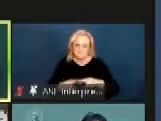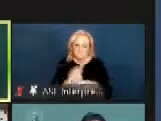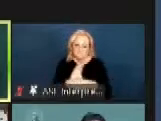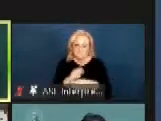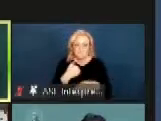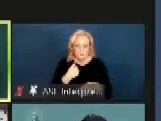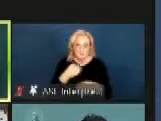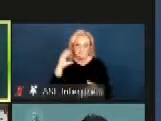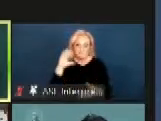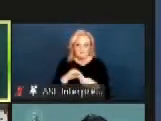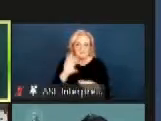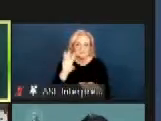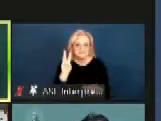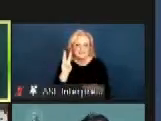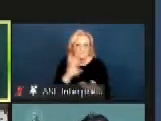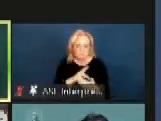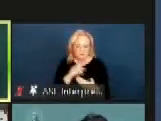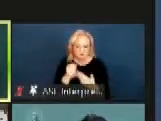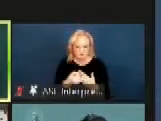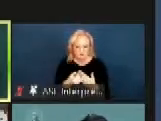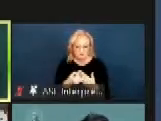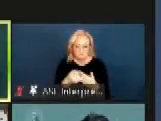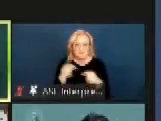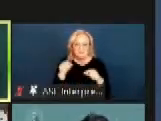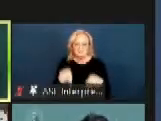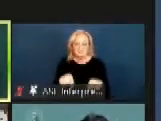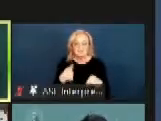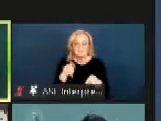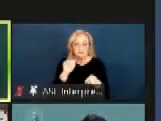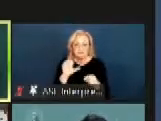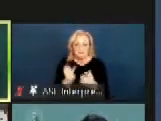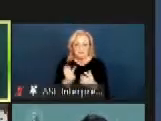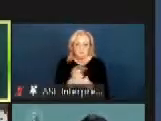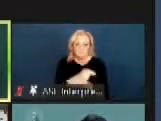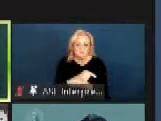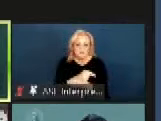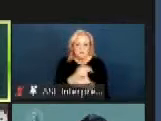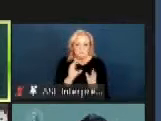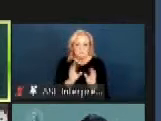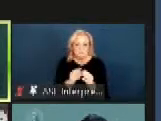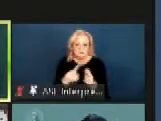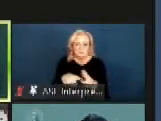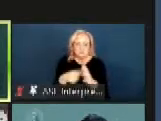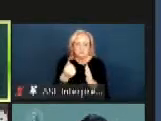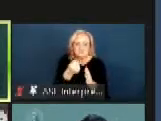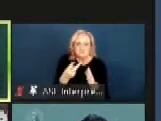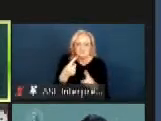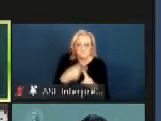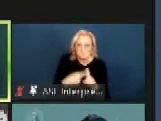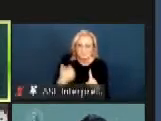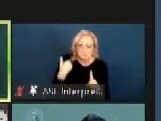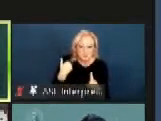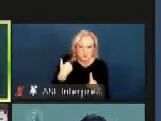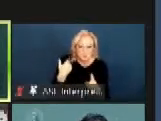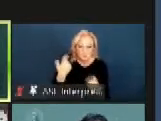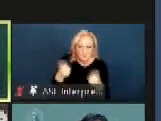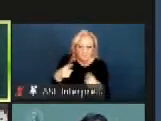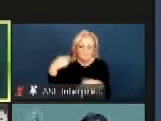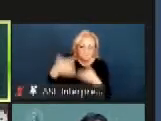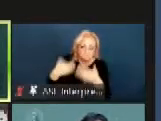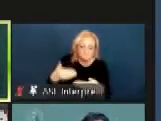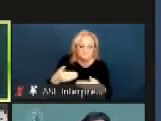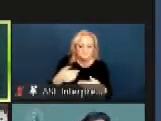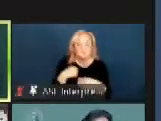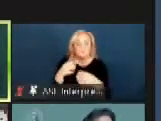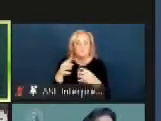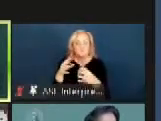underway. The road to today's public performance review meeting began several months ago, and here's how we got here. We met with agency leaders